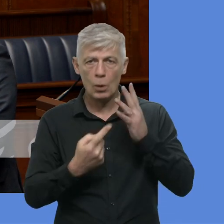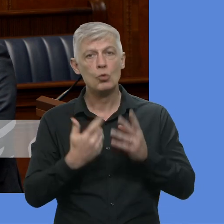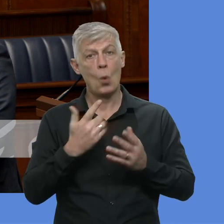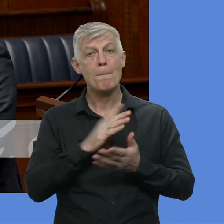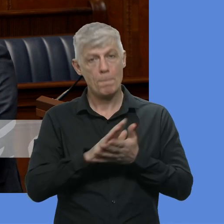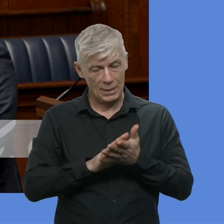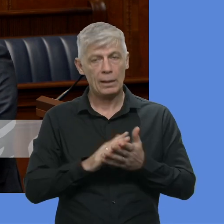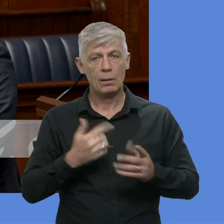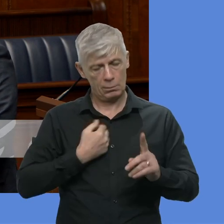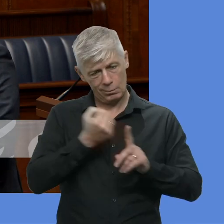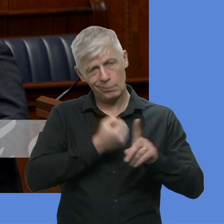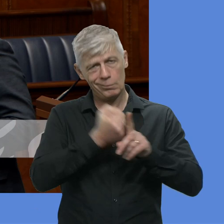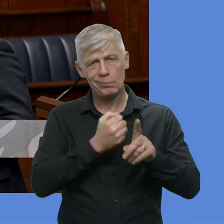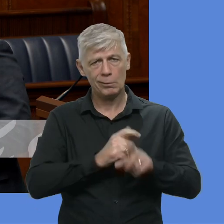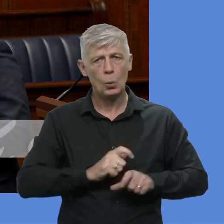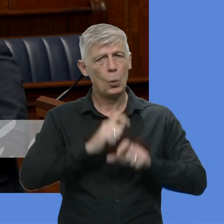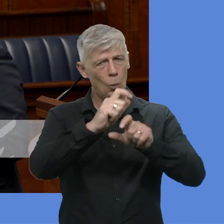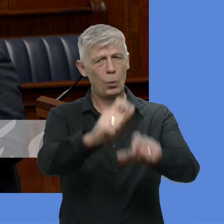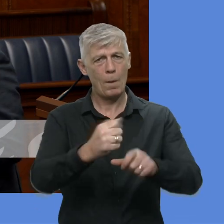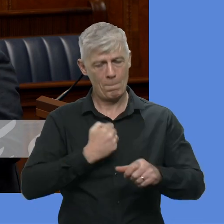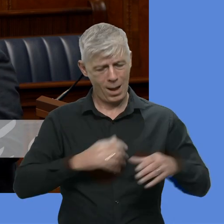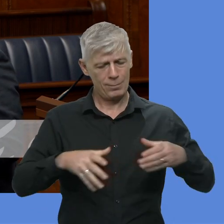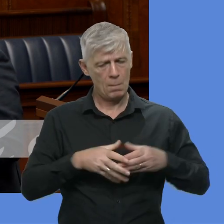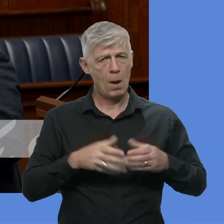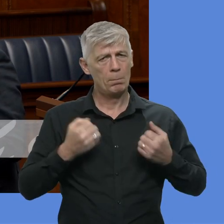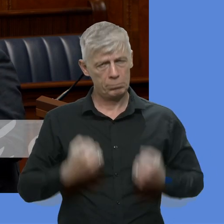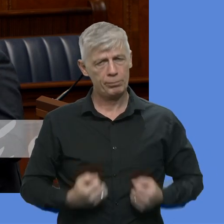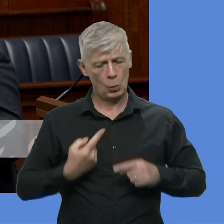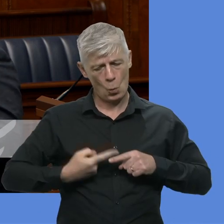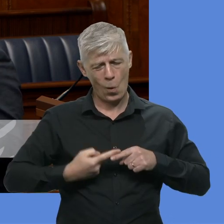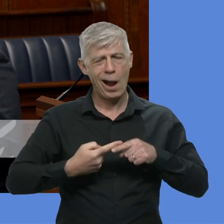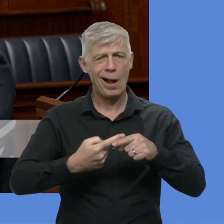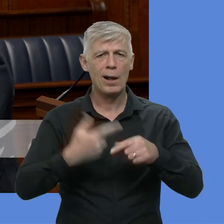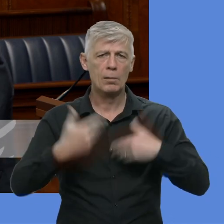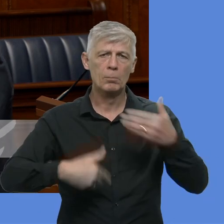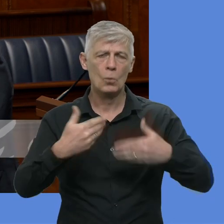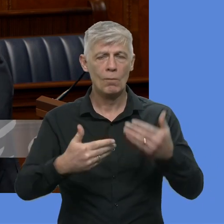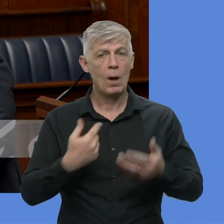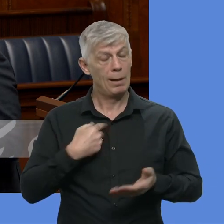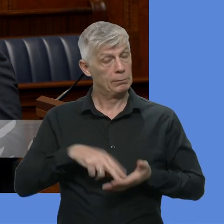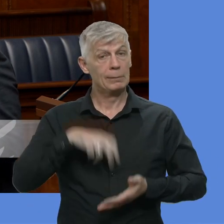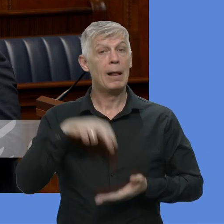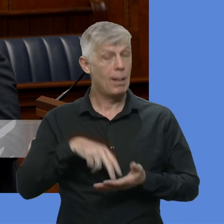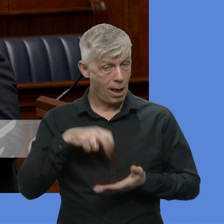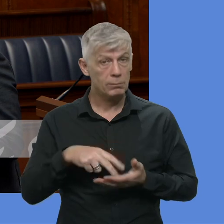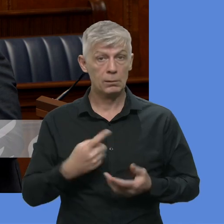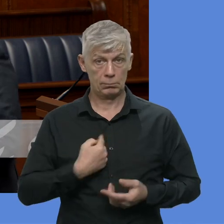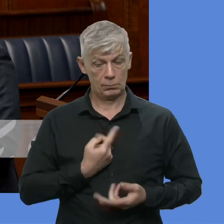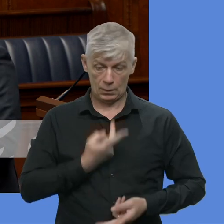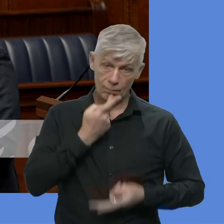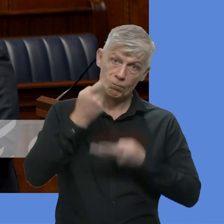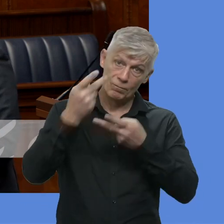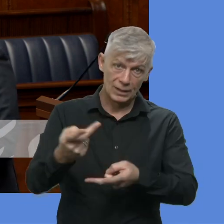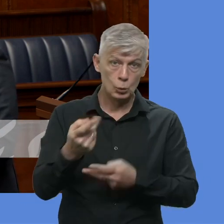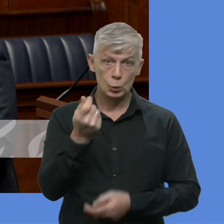will be pushed forward from the part of my department as quickly as possible. I'm delighted that I'm going to be visiting very,